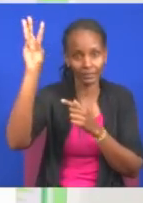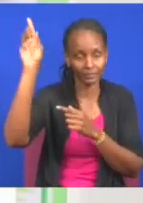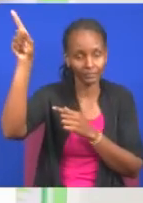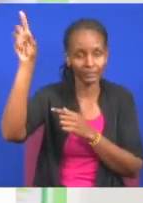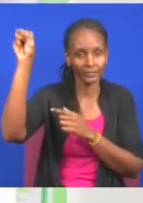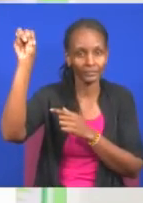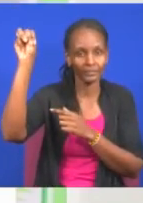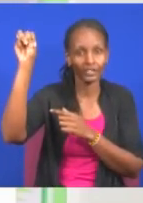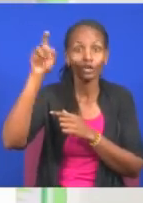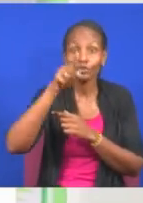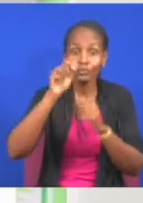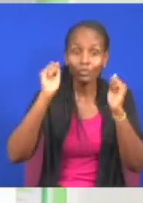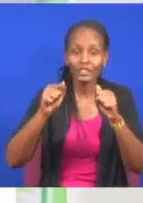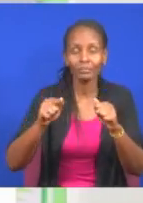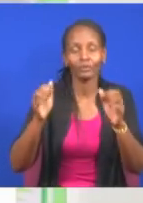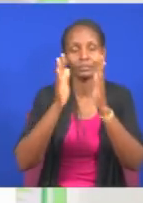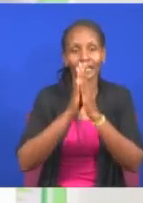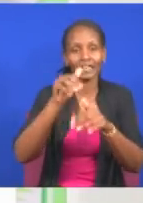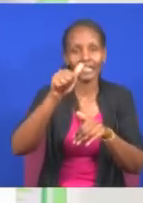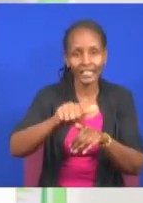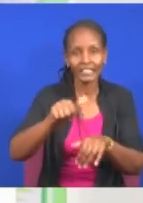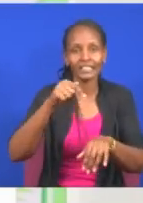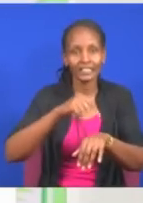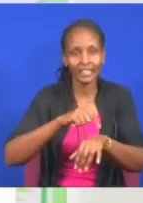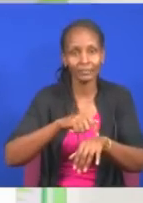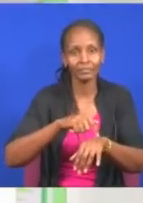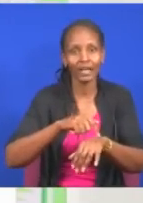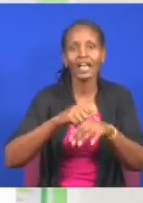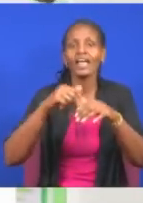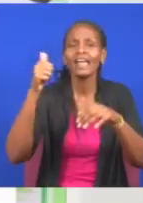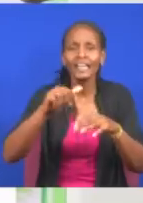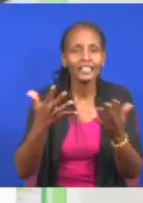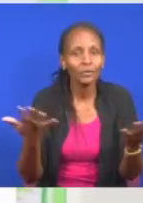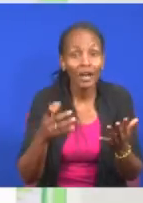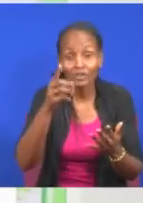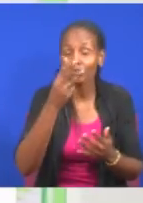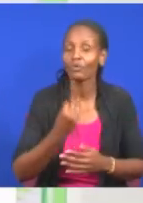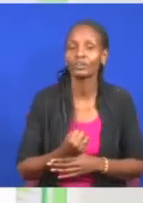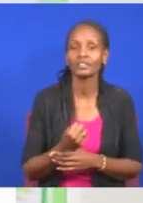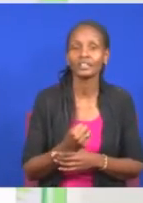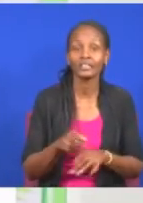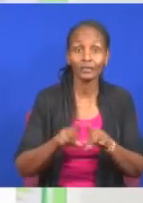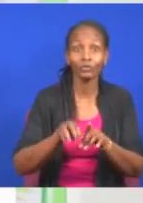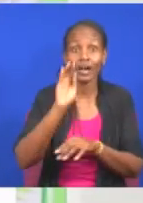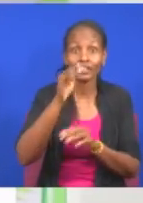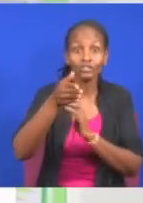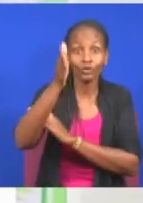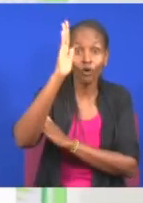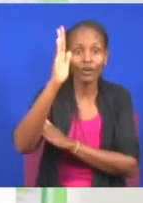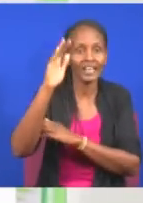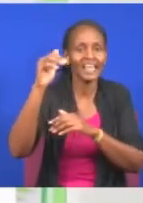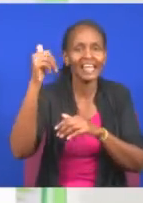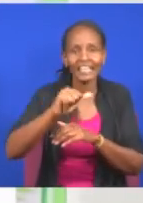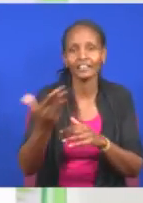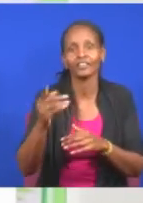You can pray anytime you want. You can pray anywhere you want. And you can ask God anything